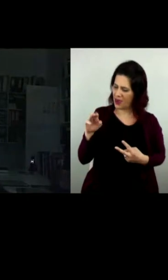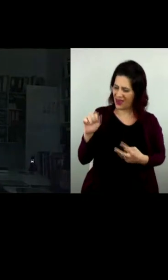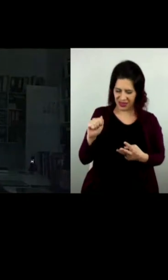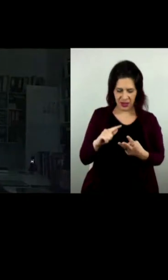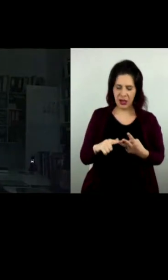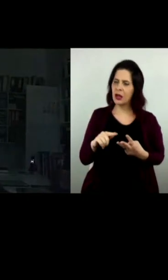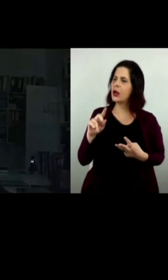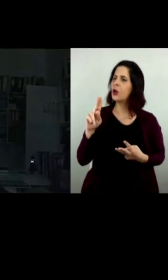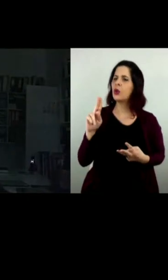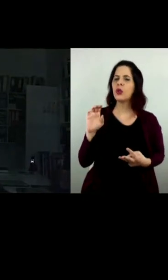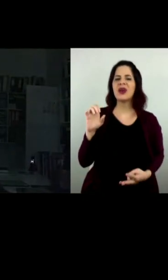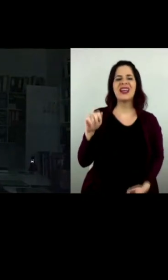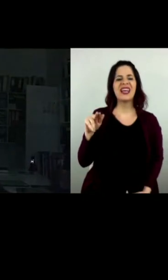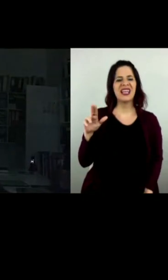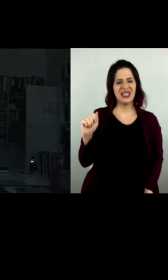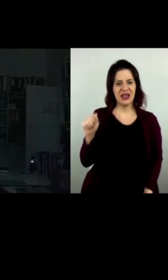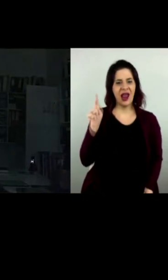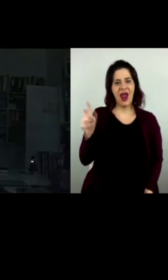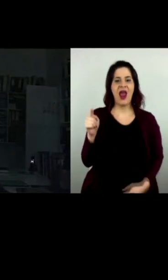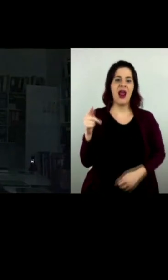years ago. And she